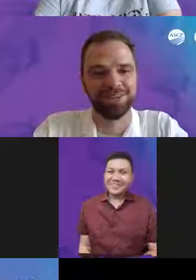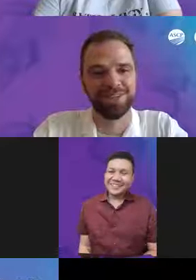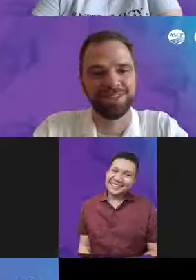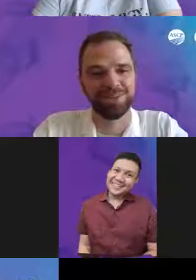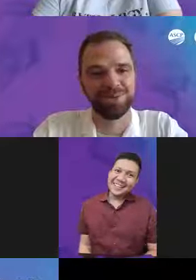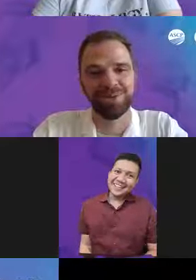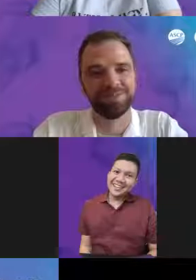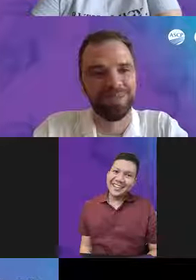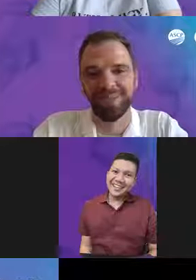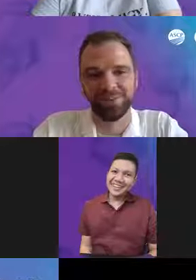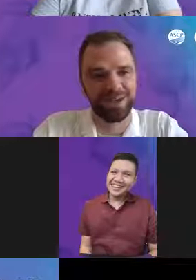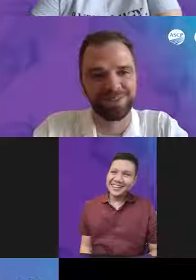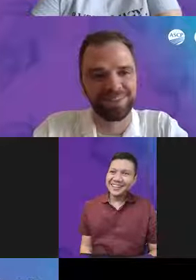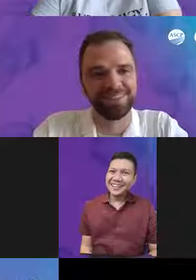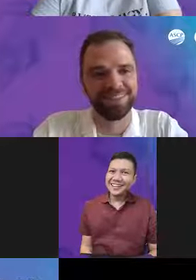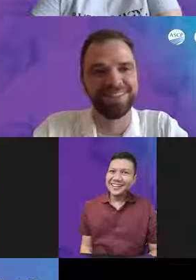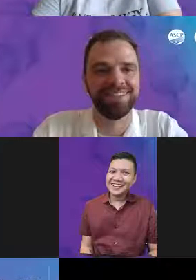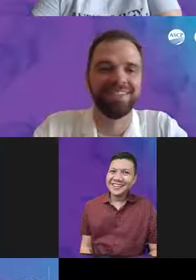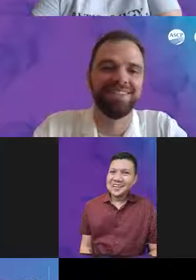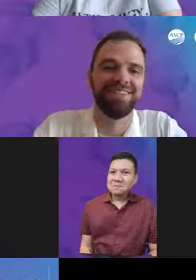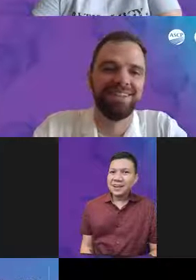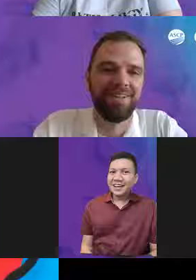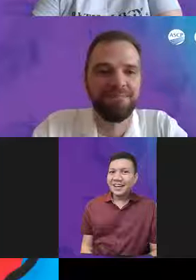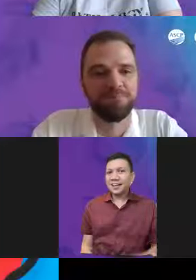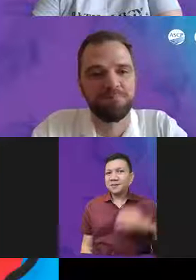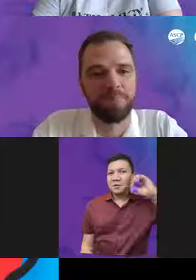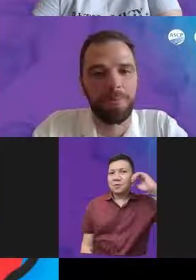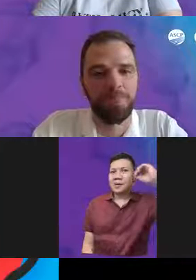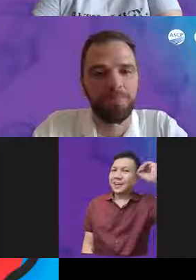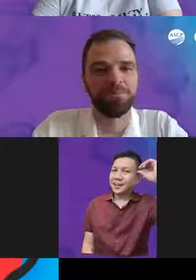Hematology conversation or any lab conversation. But